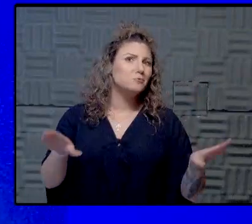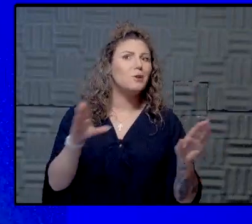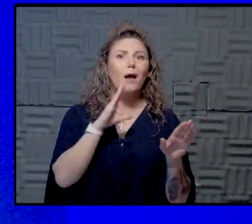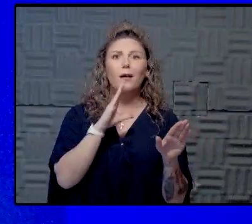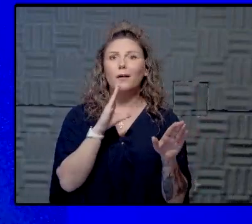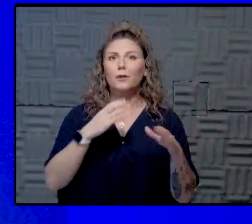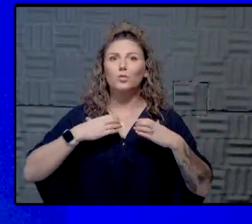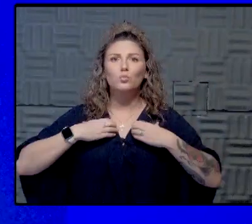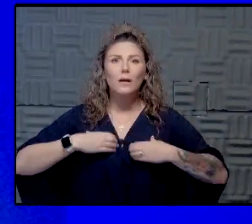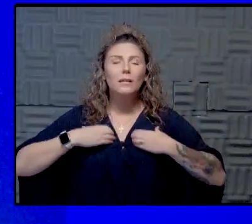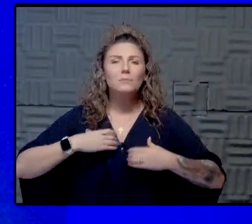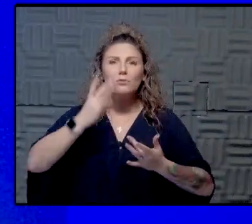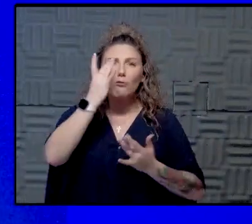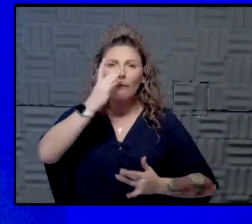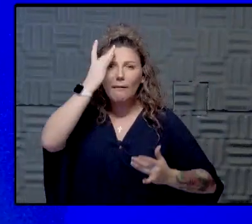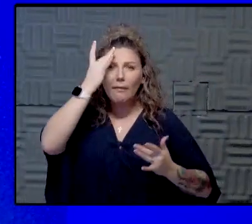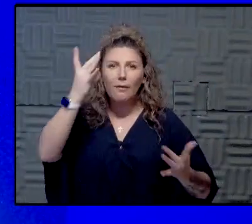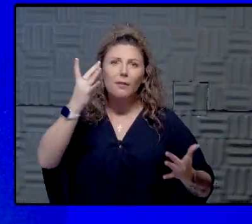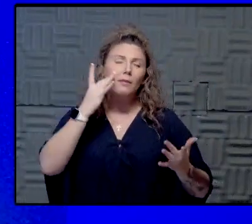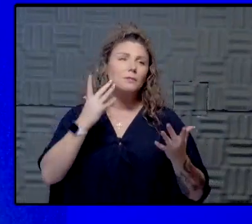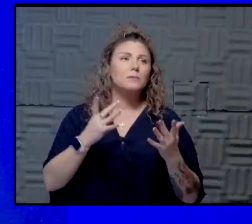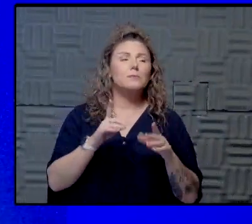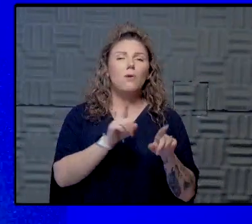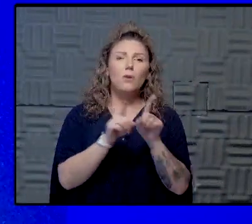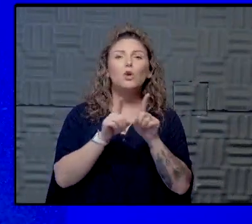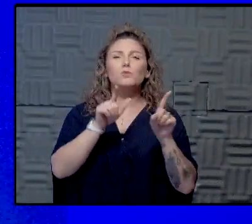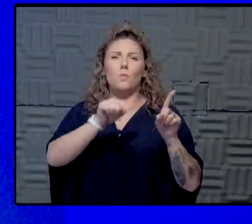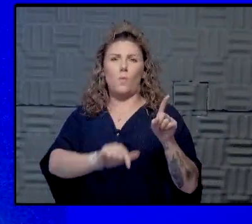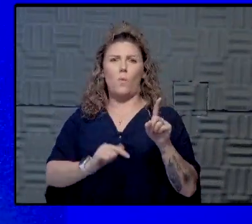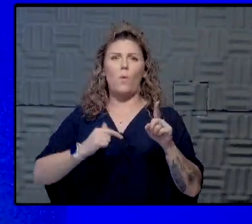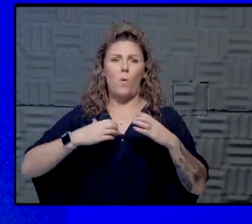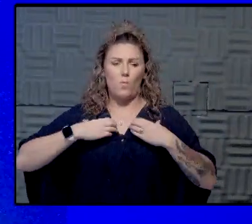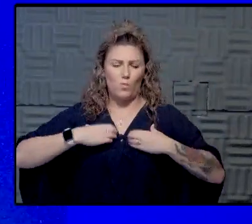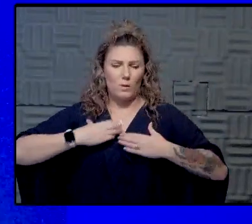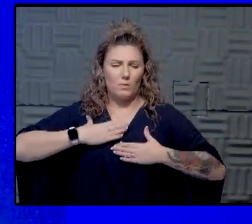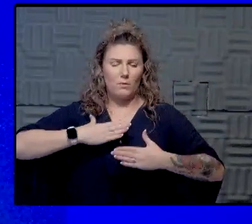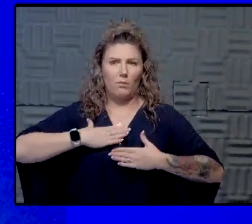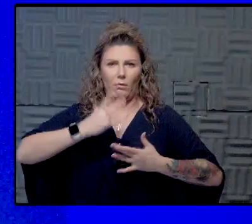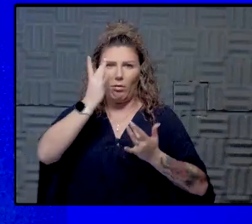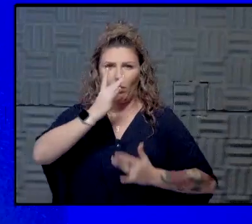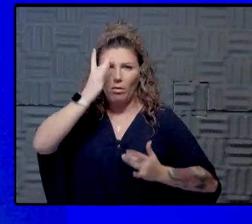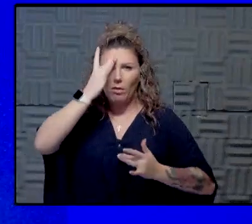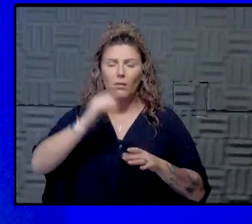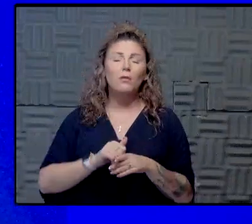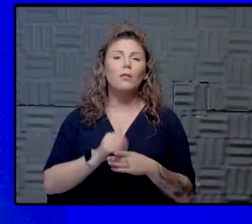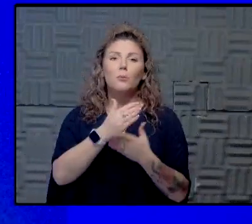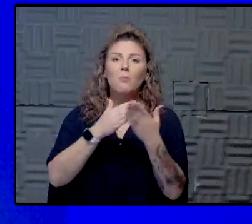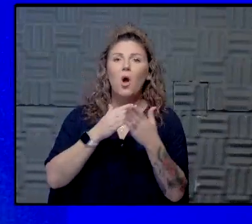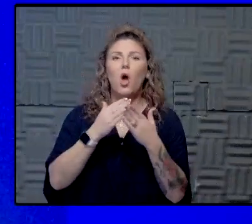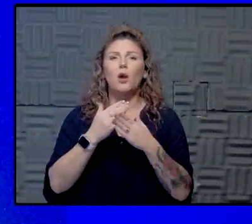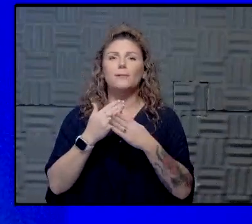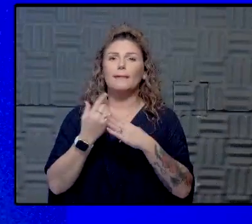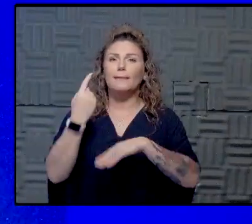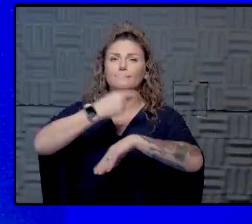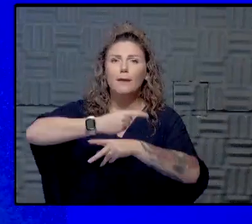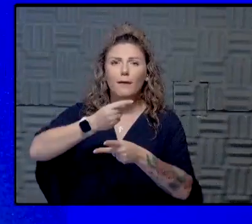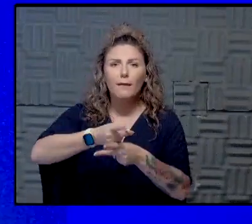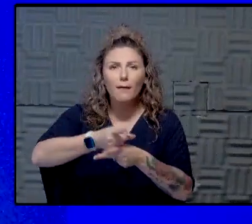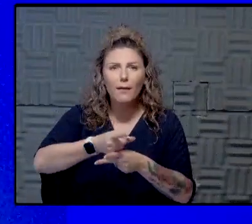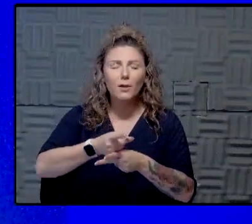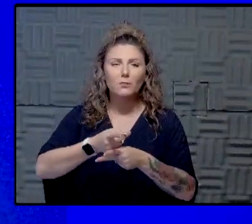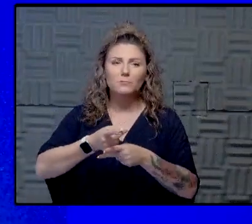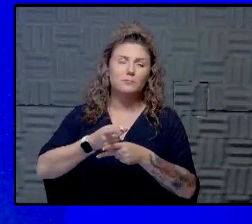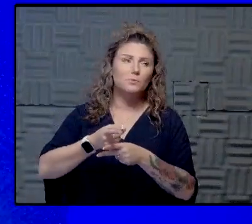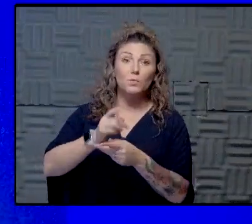respiratory illnesses, that sometimes can be a lower respiratory illness too. I think also a big part of that is that through like daycares and school,